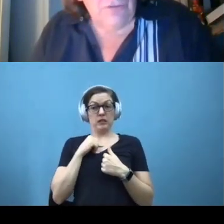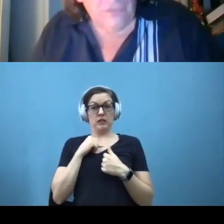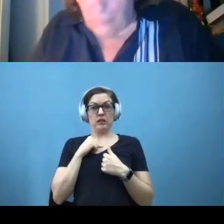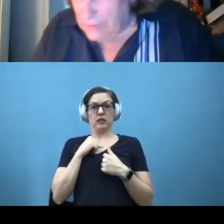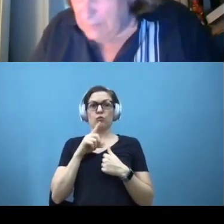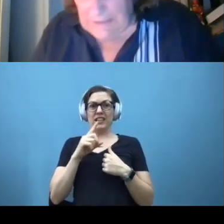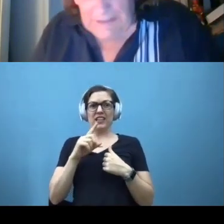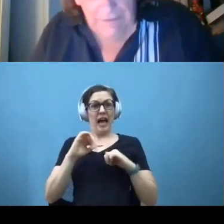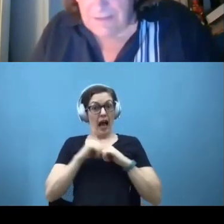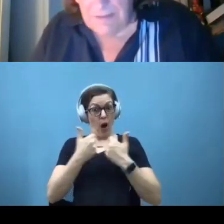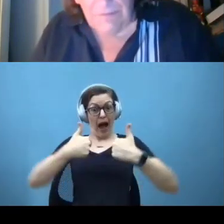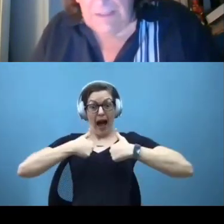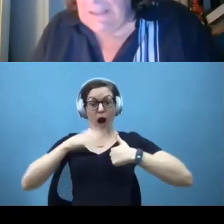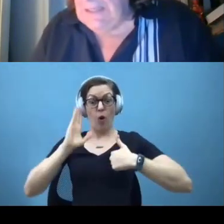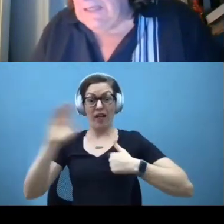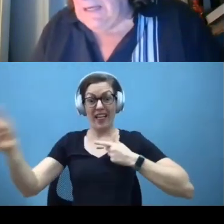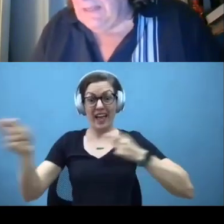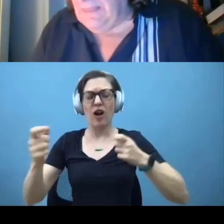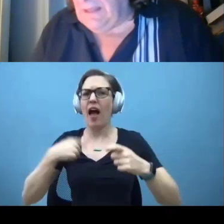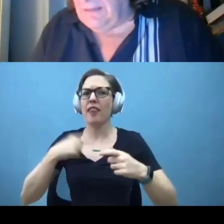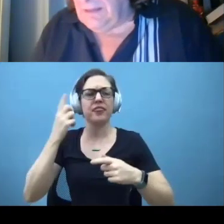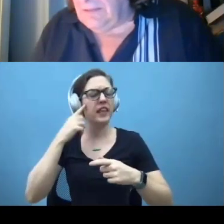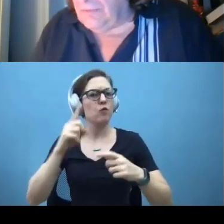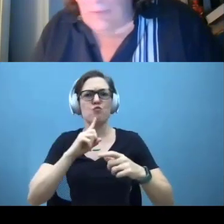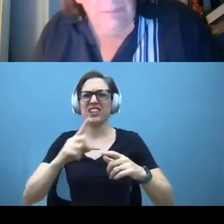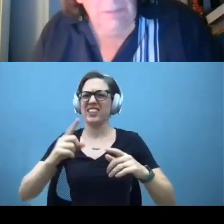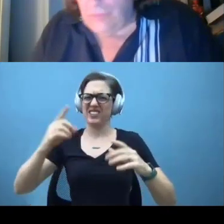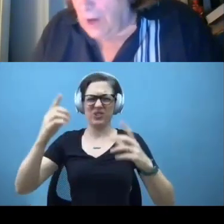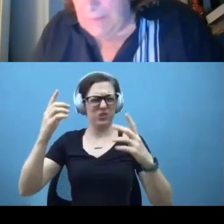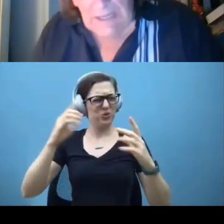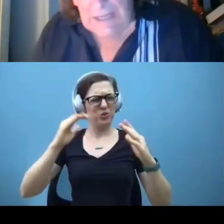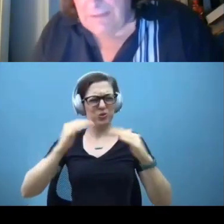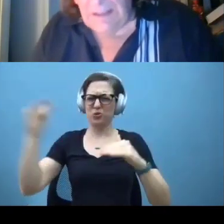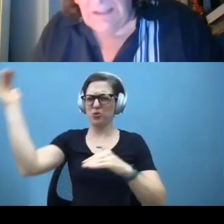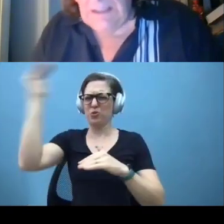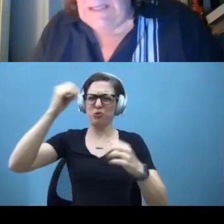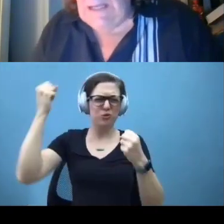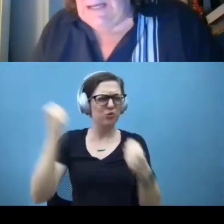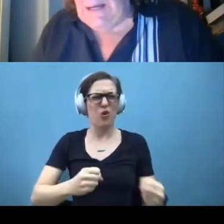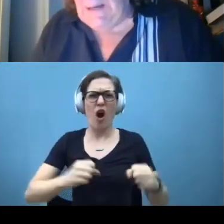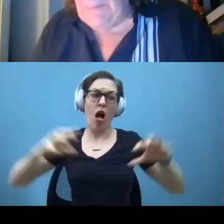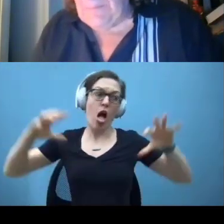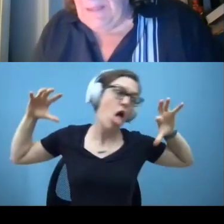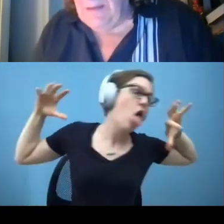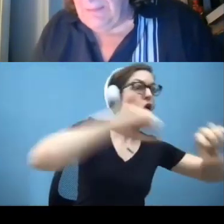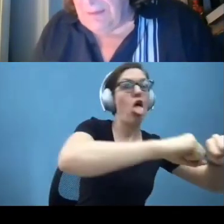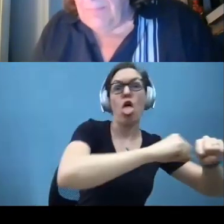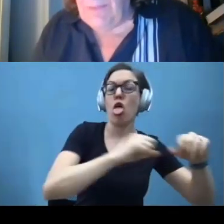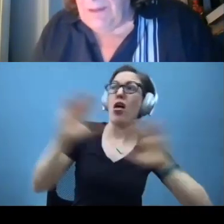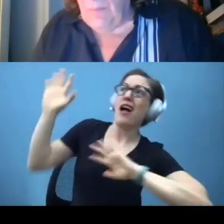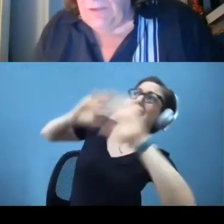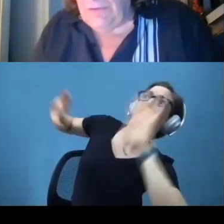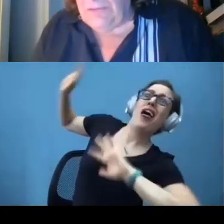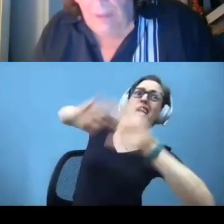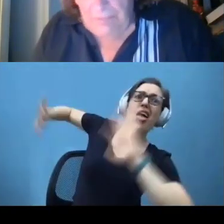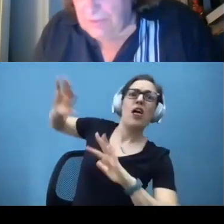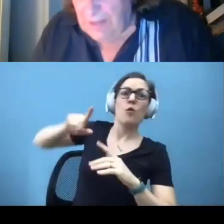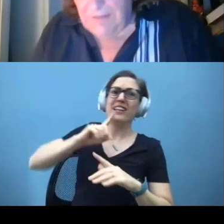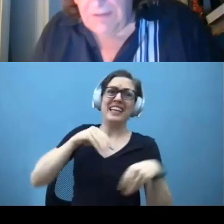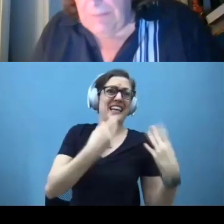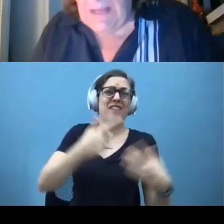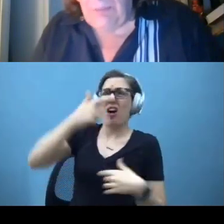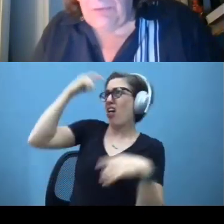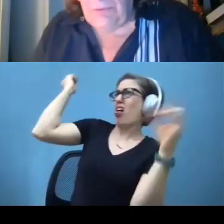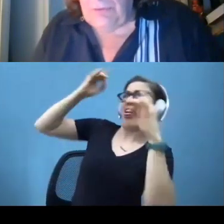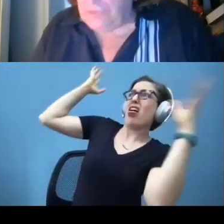think it's extremely invasive. I think it's extremely traumatizing. It is something which some